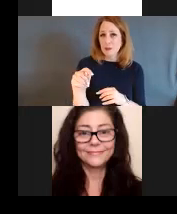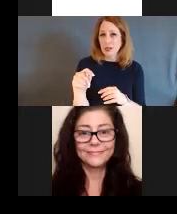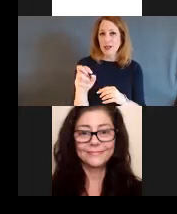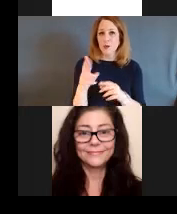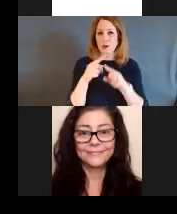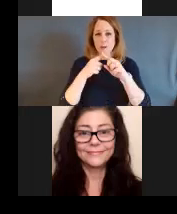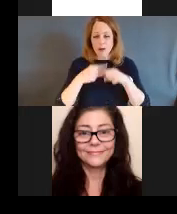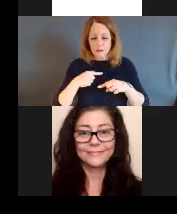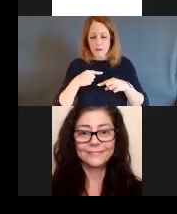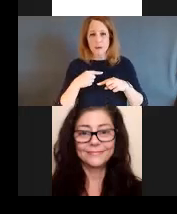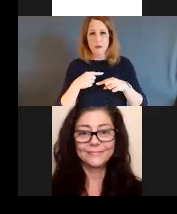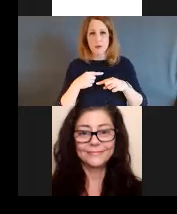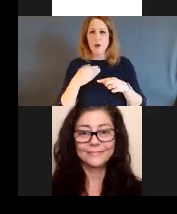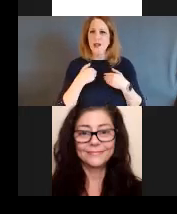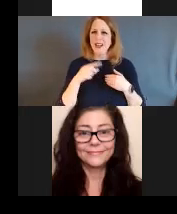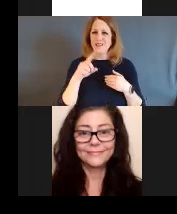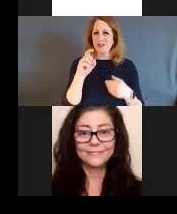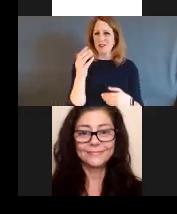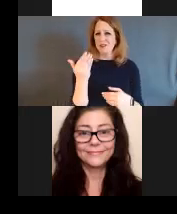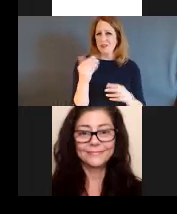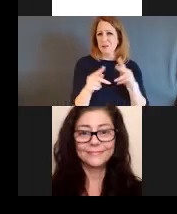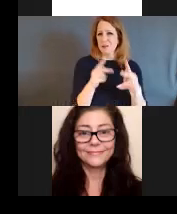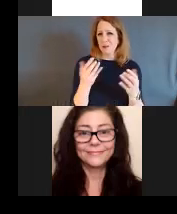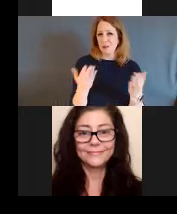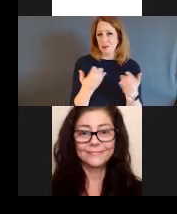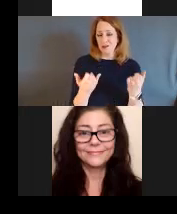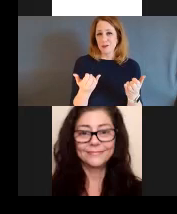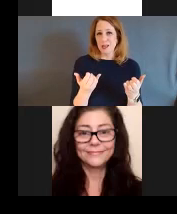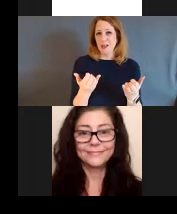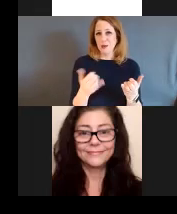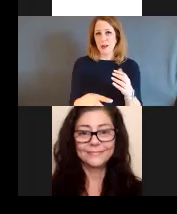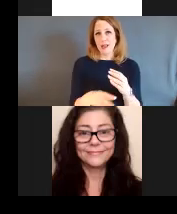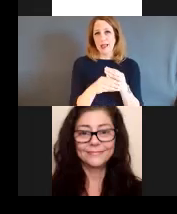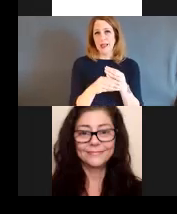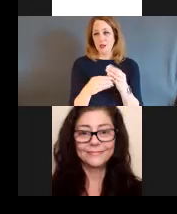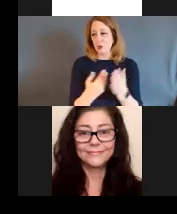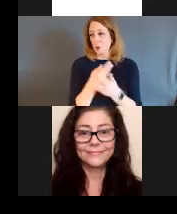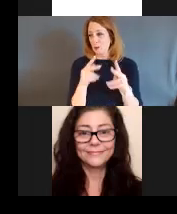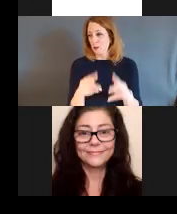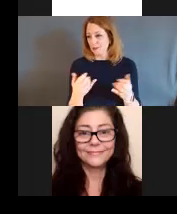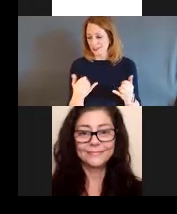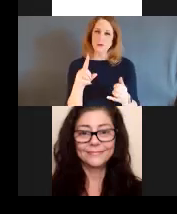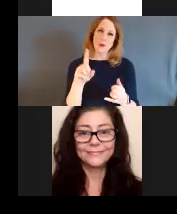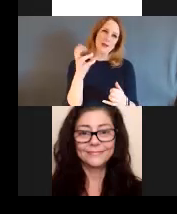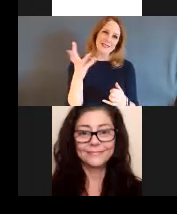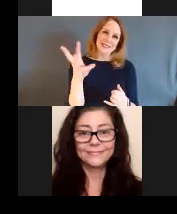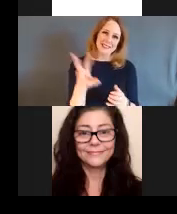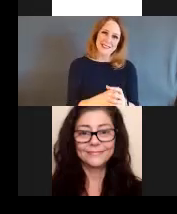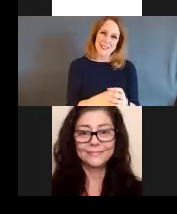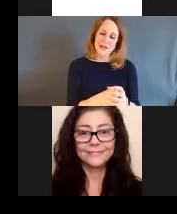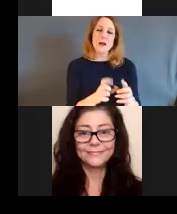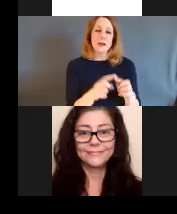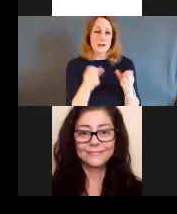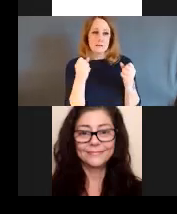have 115 people on the call today. We're adding in someone right now, so maybe 116. So this is a lot